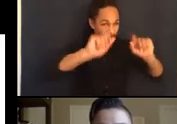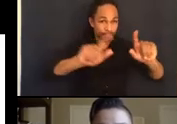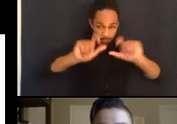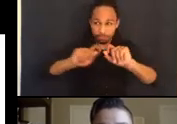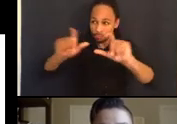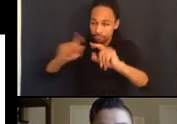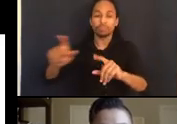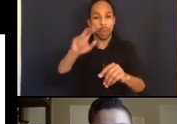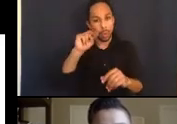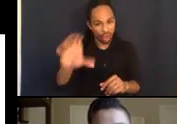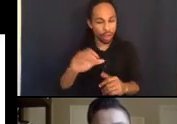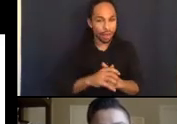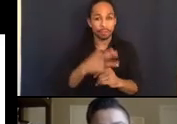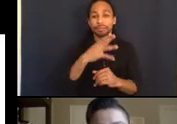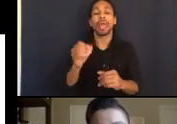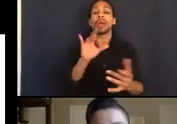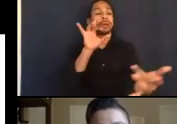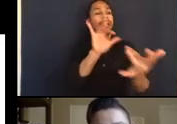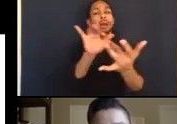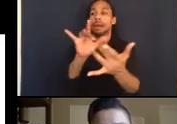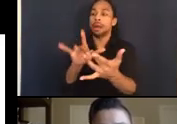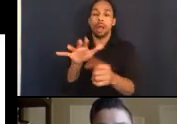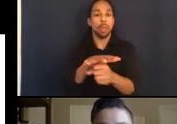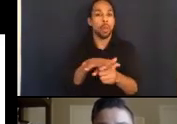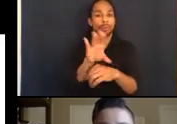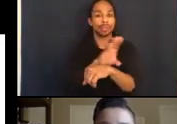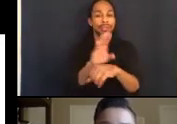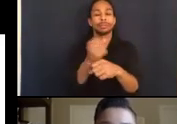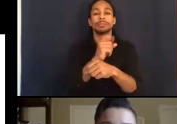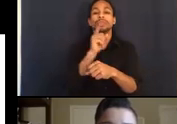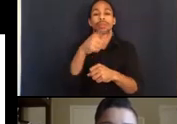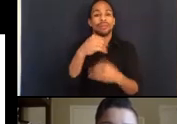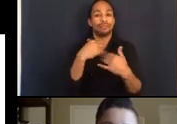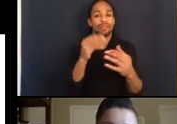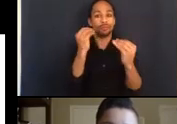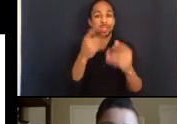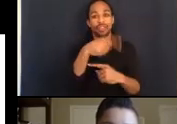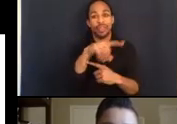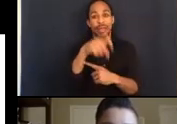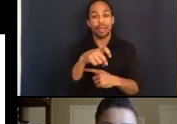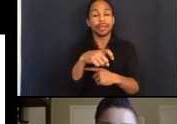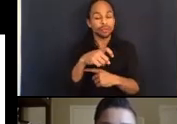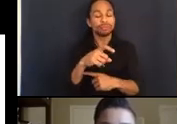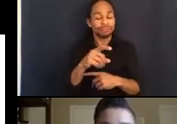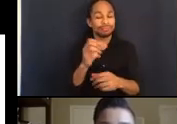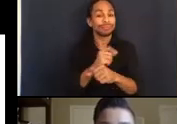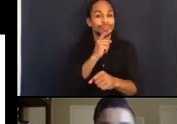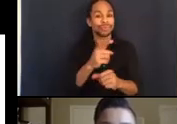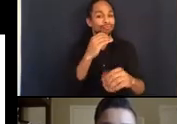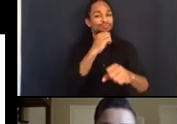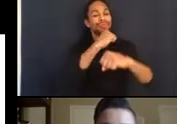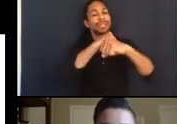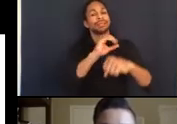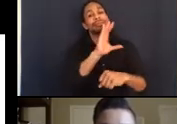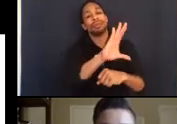outreach to local businesses to ensure that they have the information they need to protect their customers and their employees. And we've been